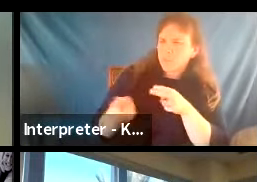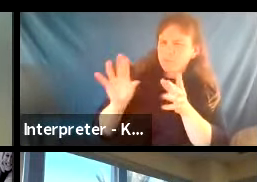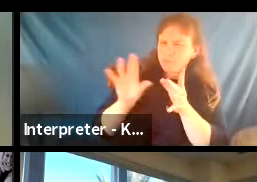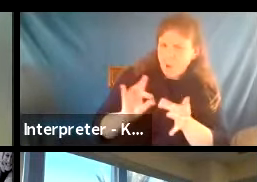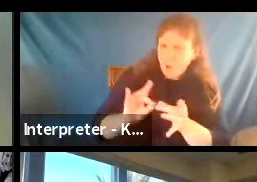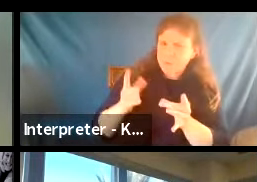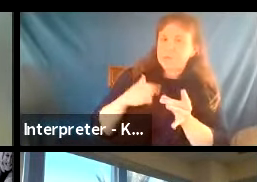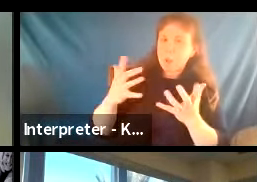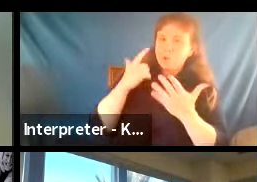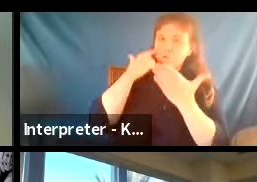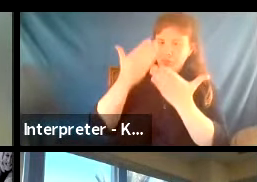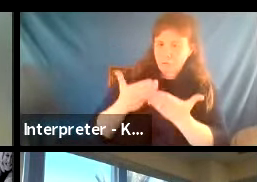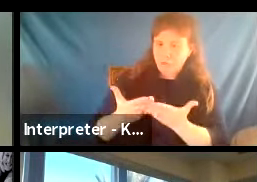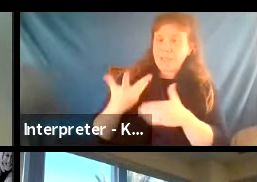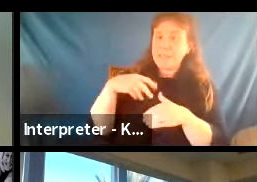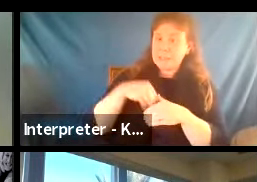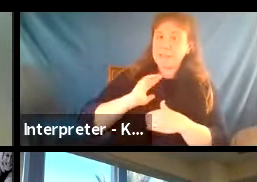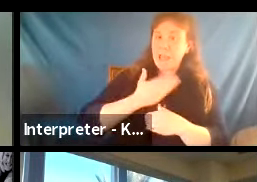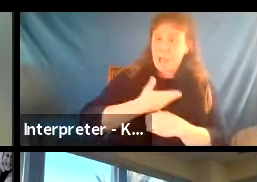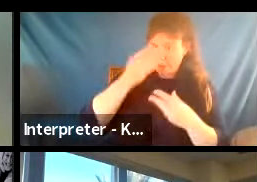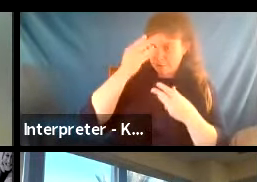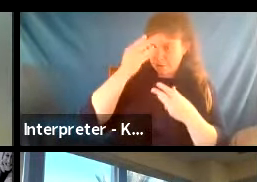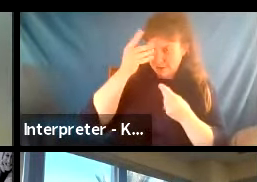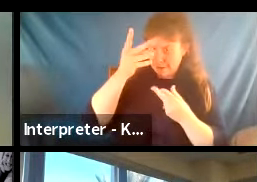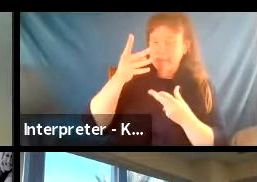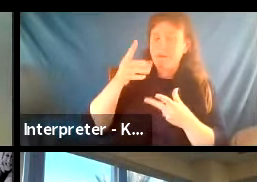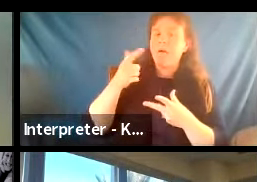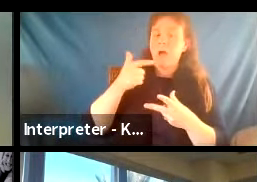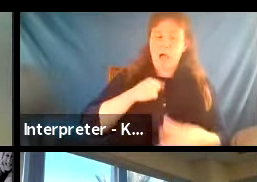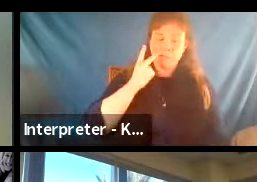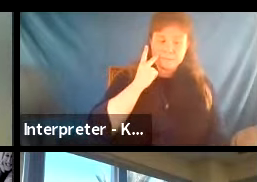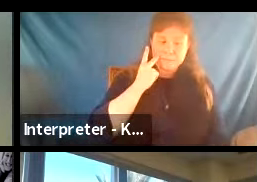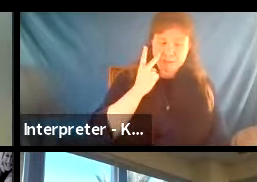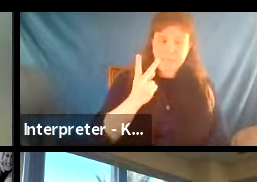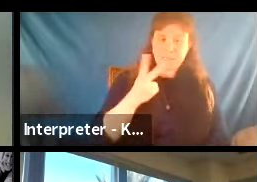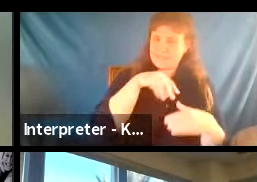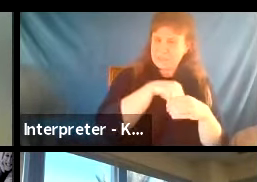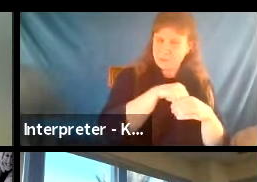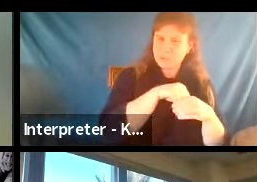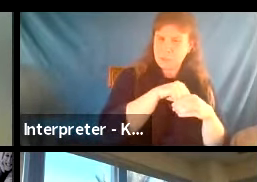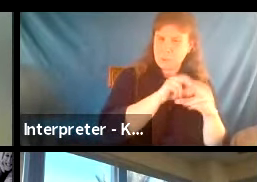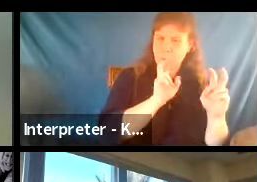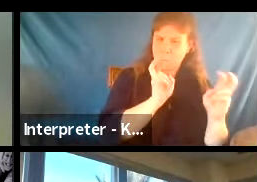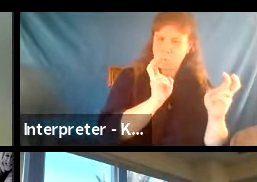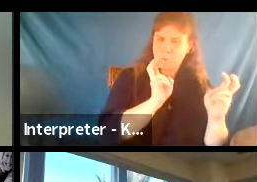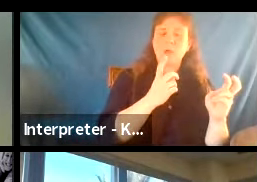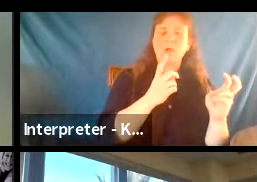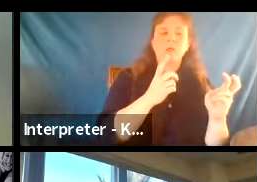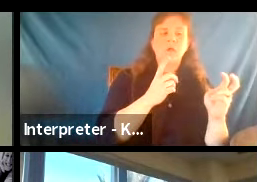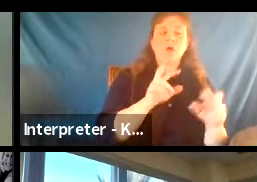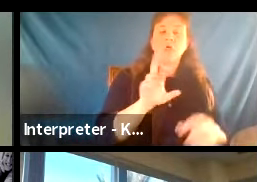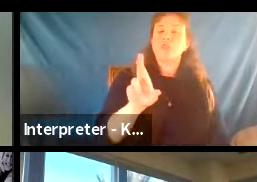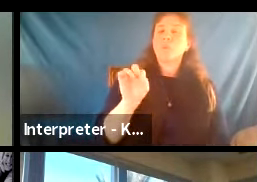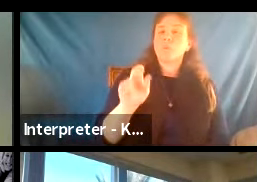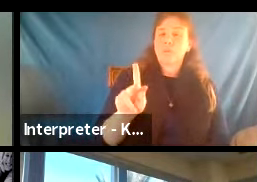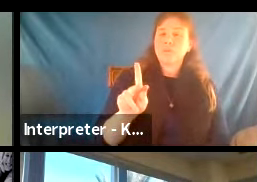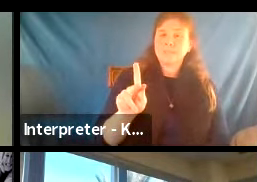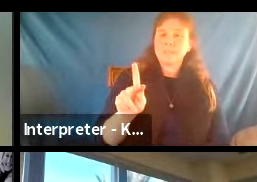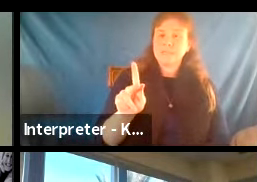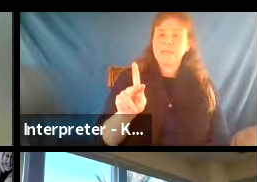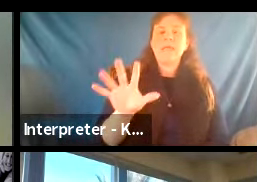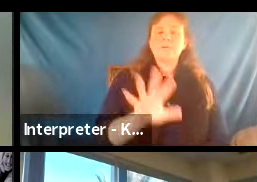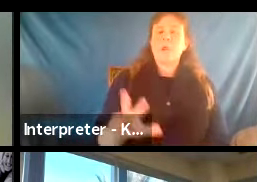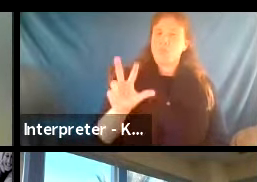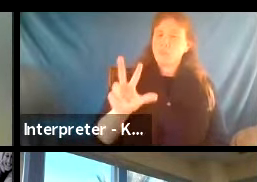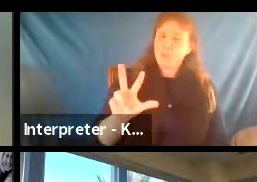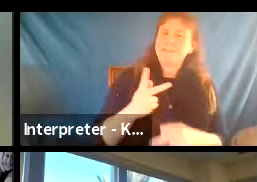our data I've seen internally quoted, the risk is about 3 times the general population, or the comparison group. And I think I